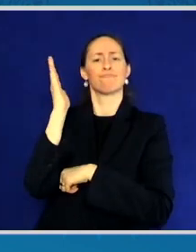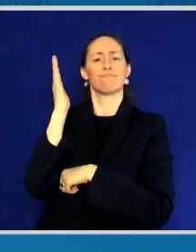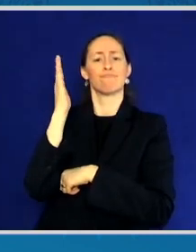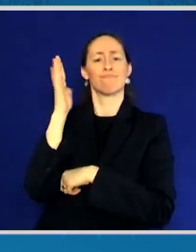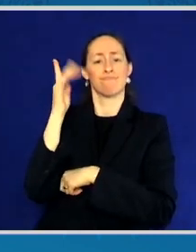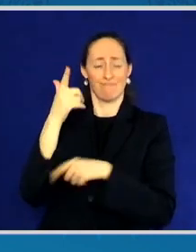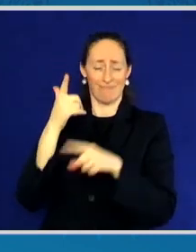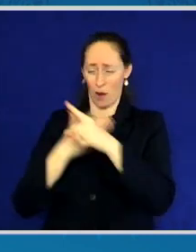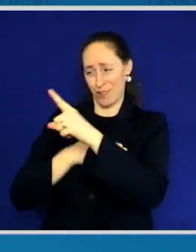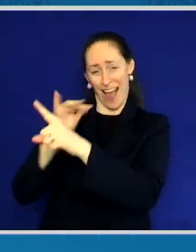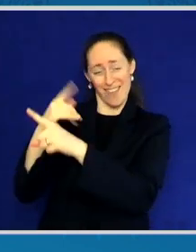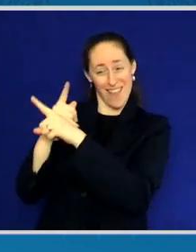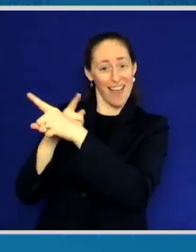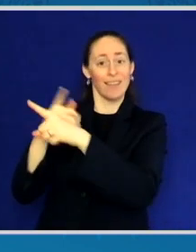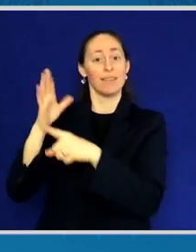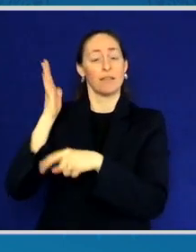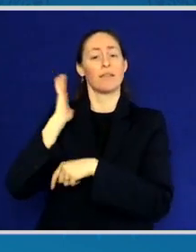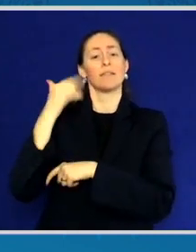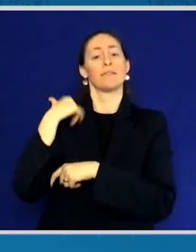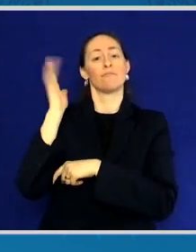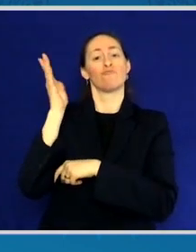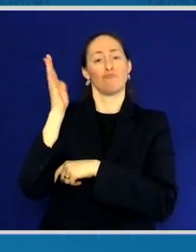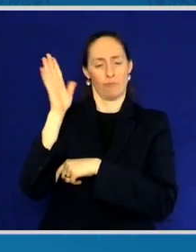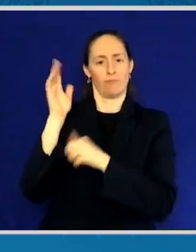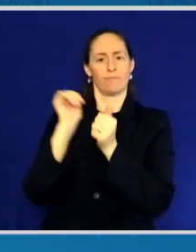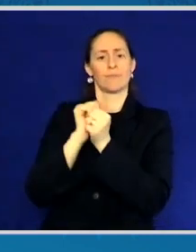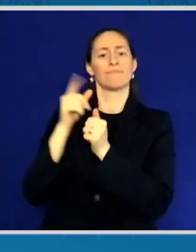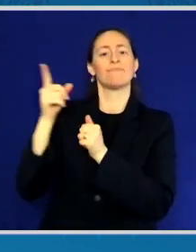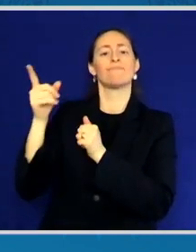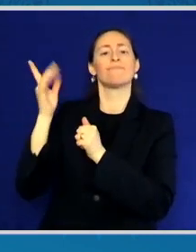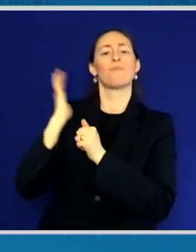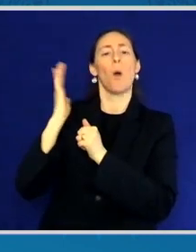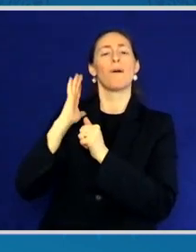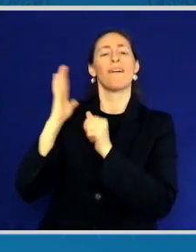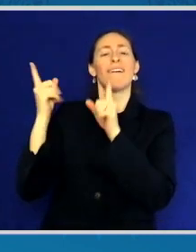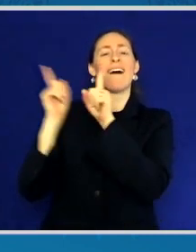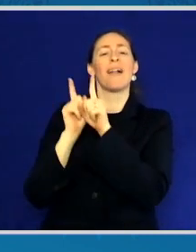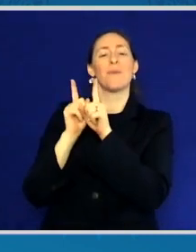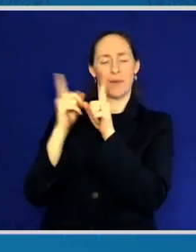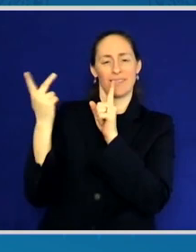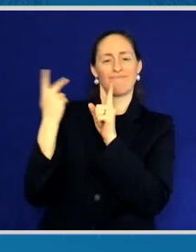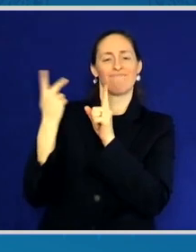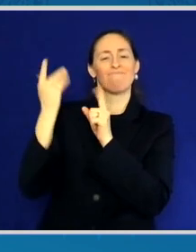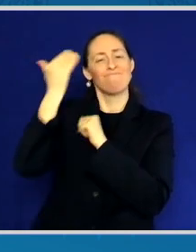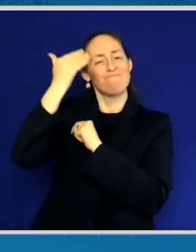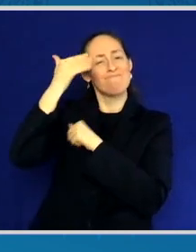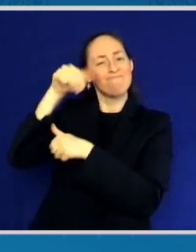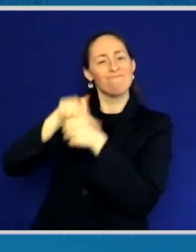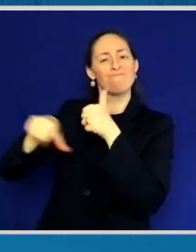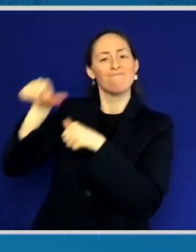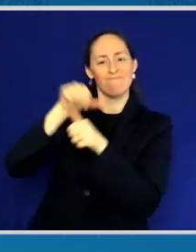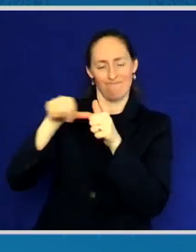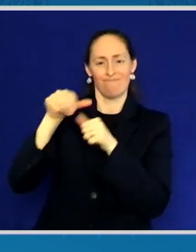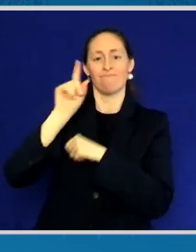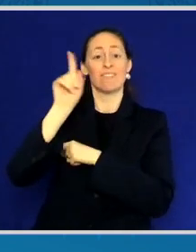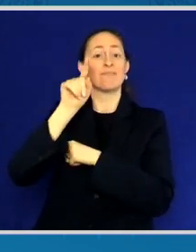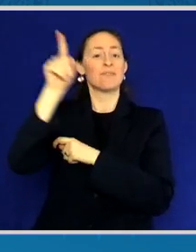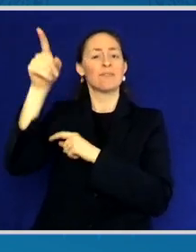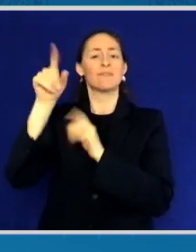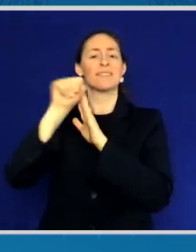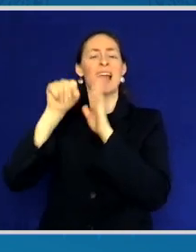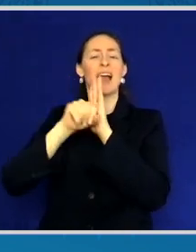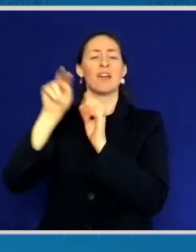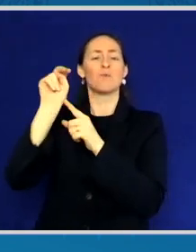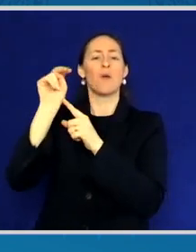our former colleagues, Maggie Hassan and Jean Shaheen in New Hampshire, visiting the New Hampshire Electric